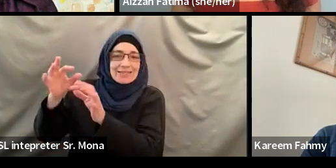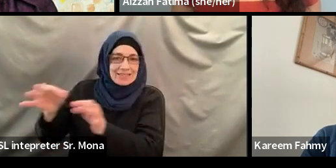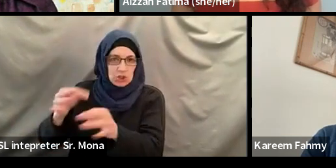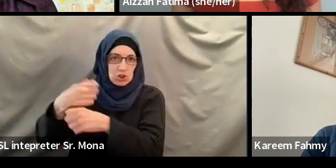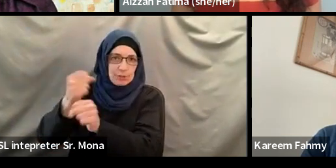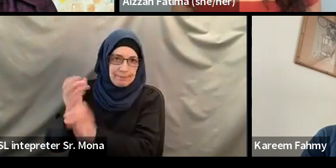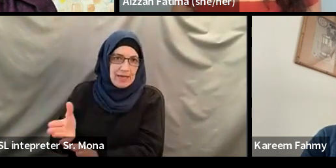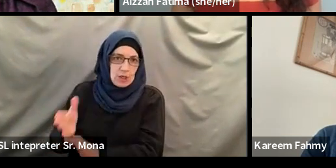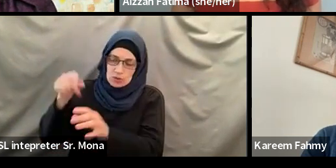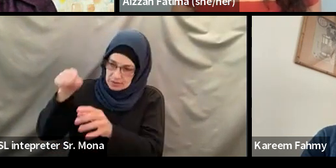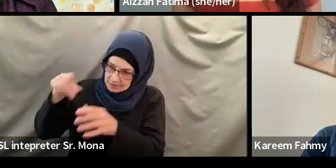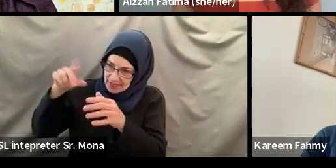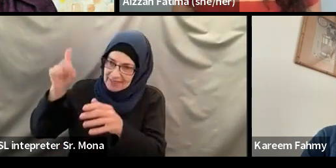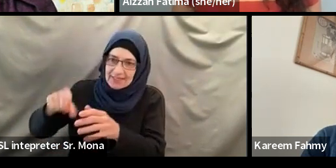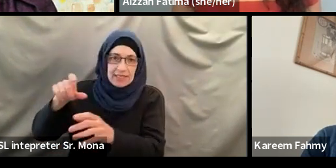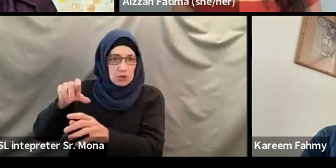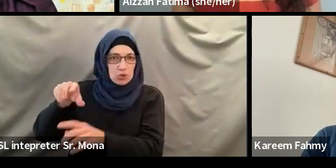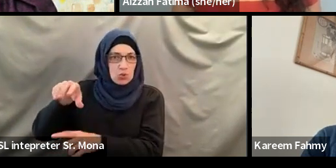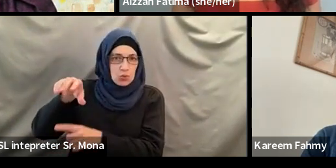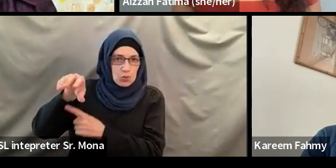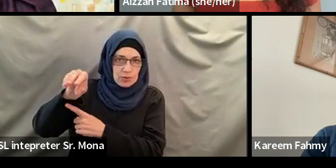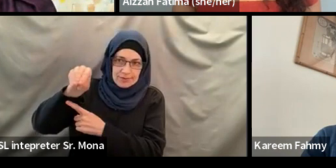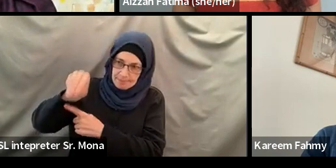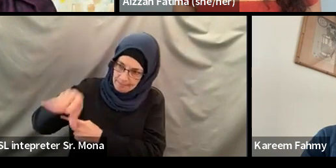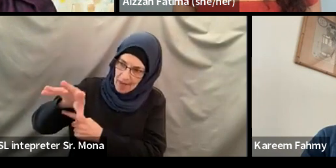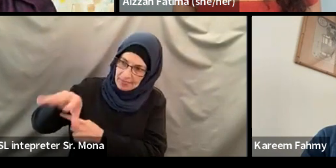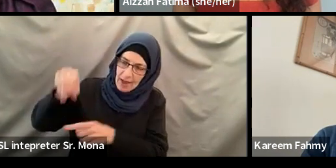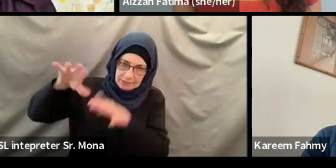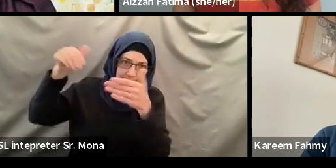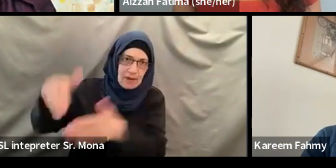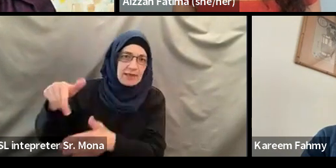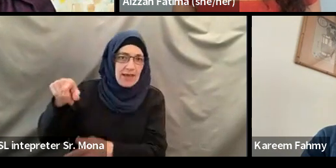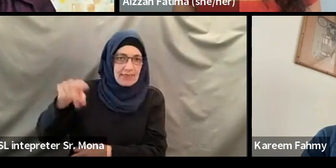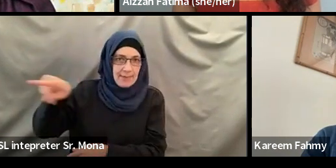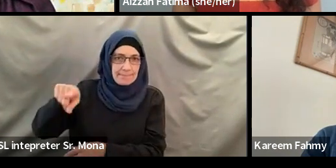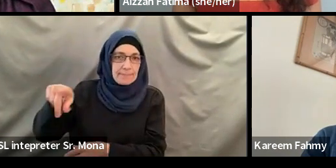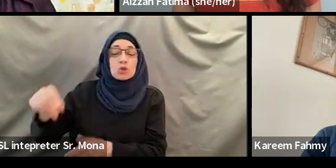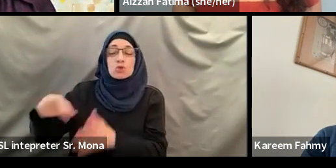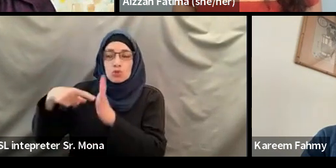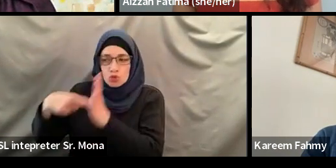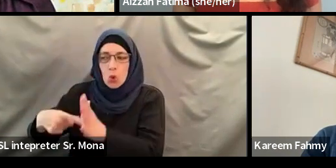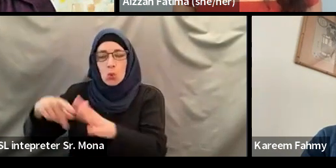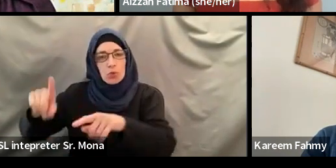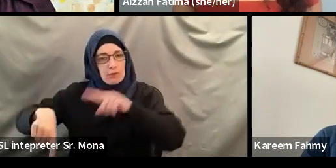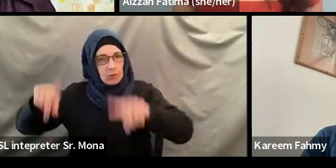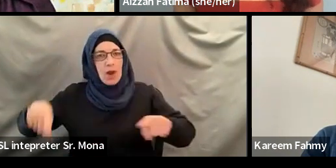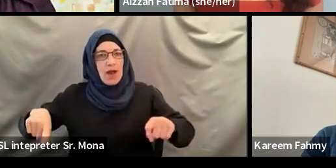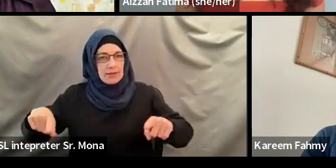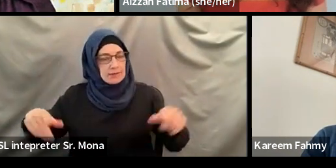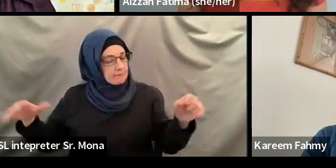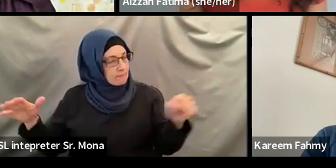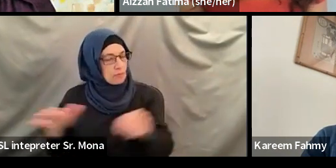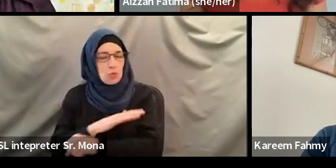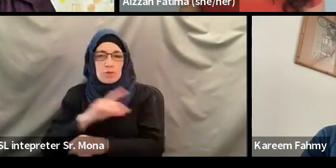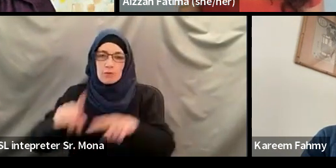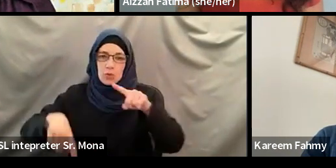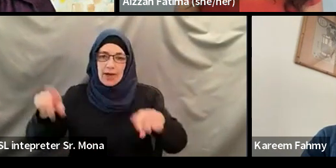makers to show and illustrate that variety in its fullest. Thanks.